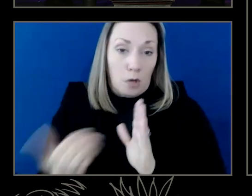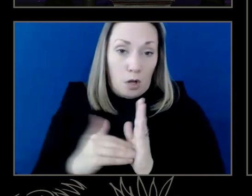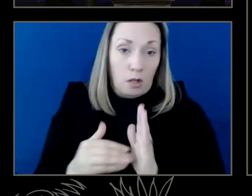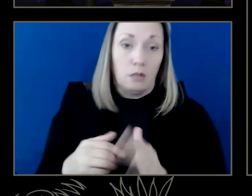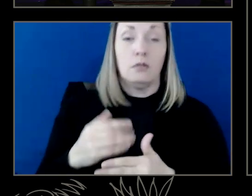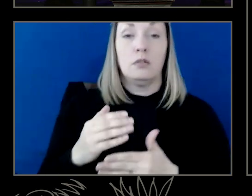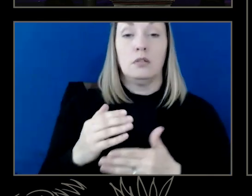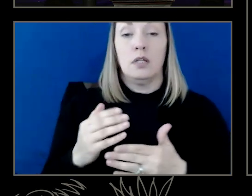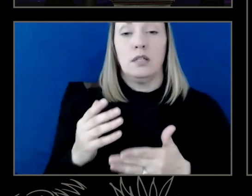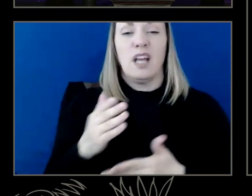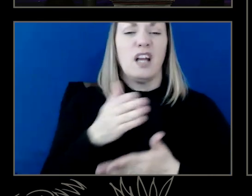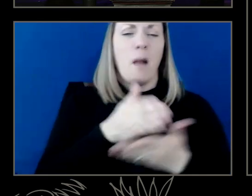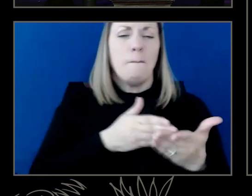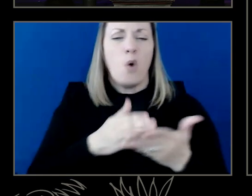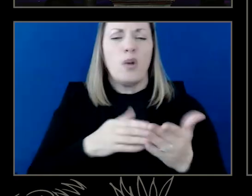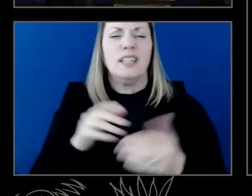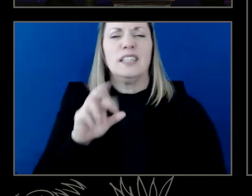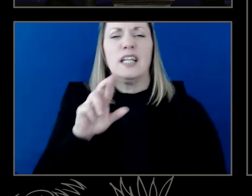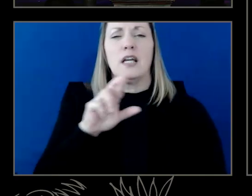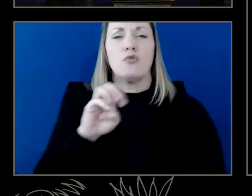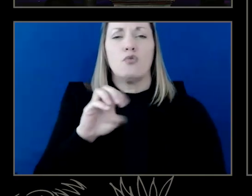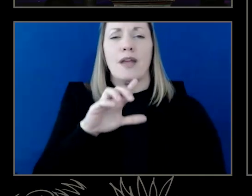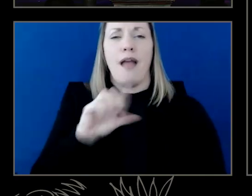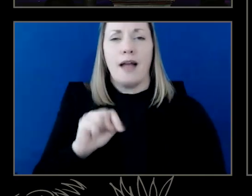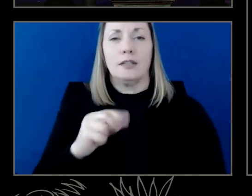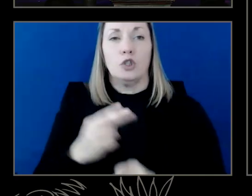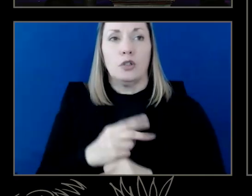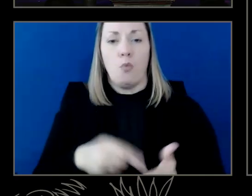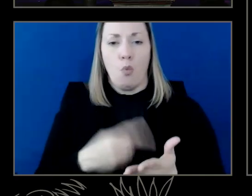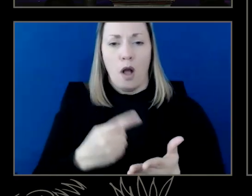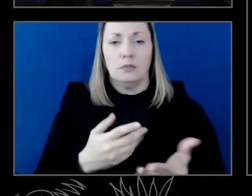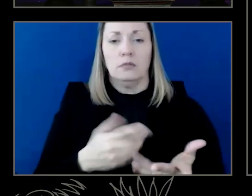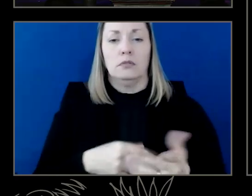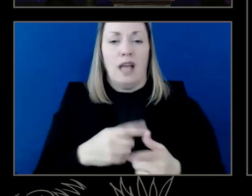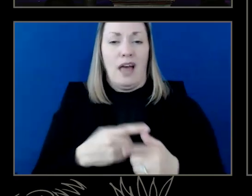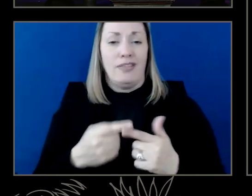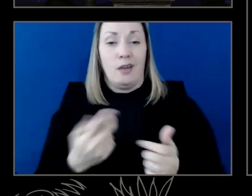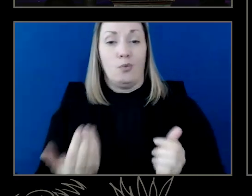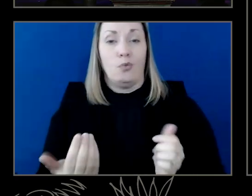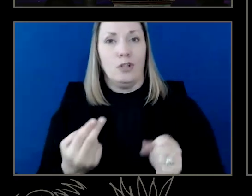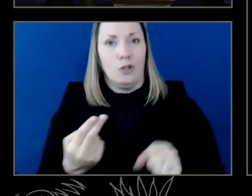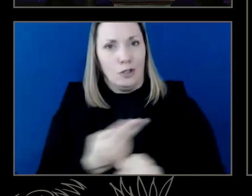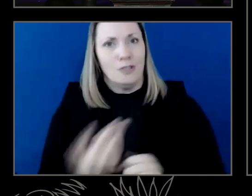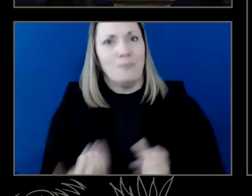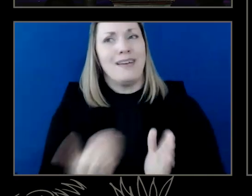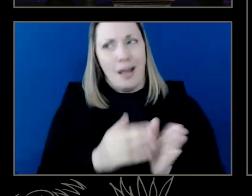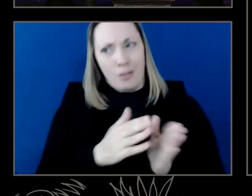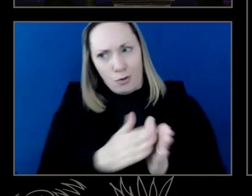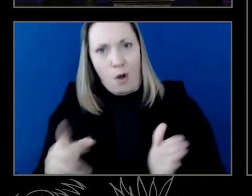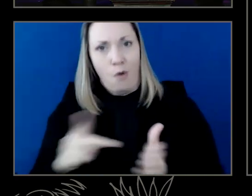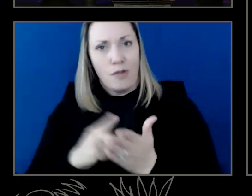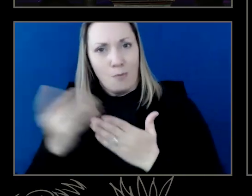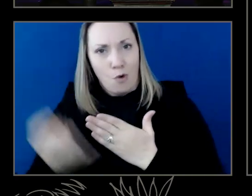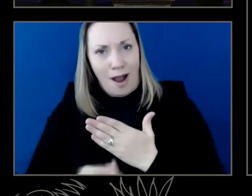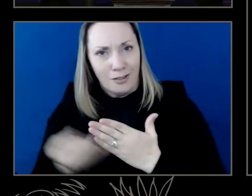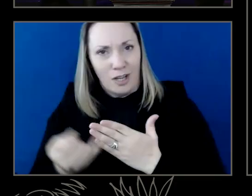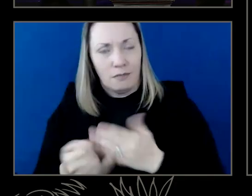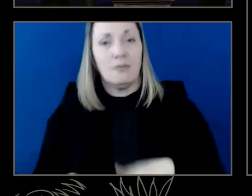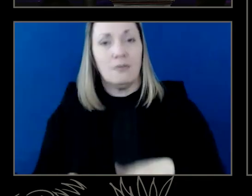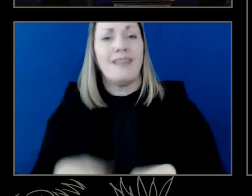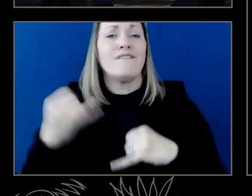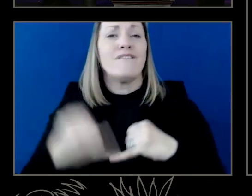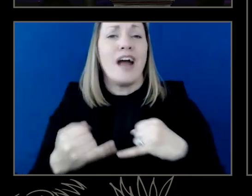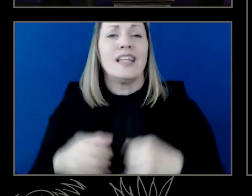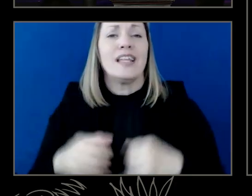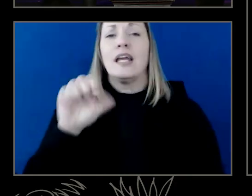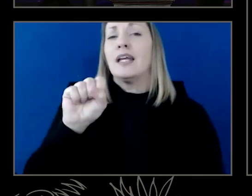React. You define them once and reuse them across project. And finally, there is the state. This tracks what's